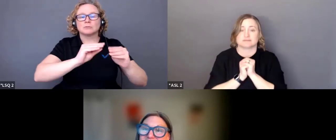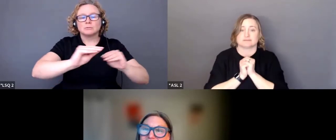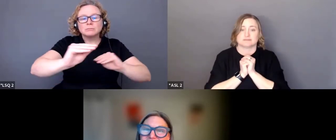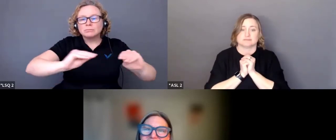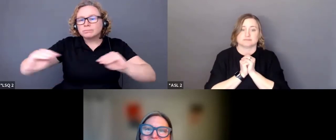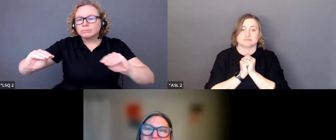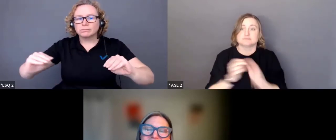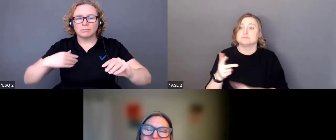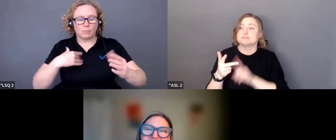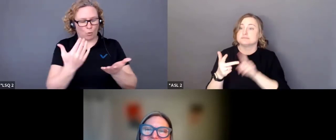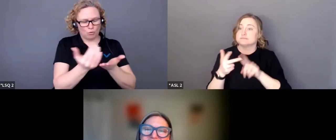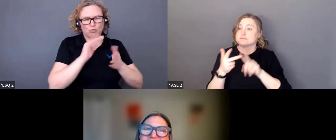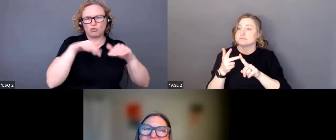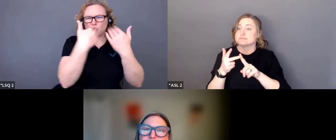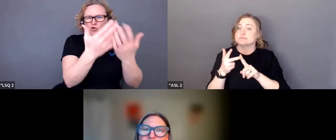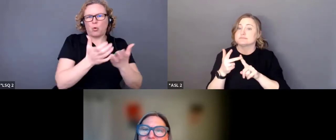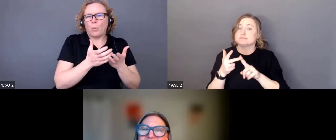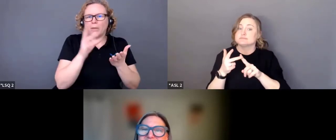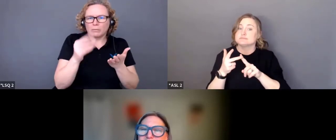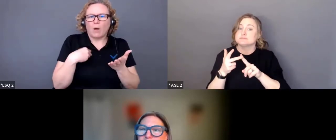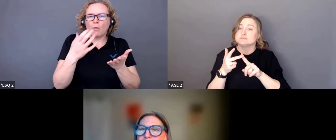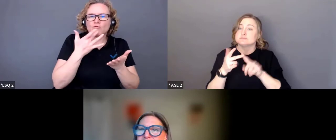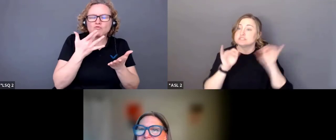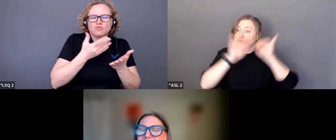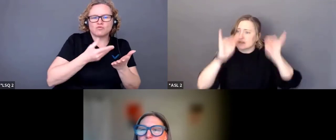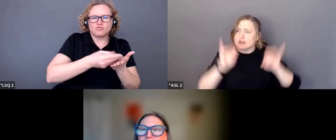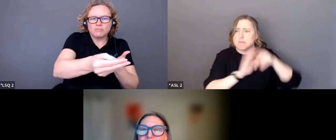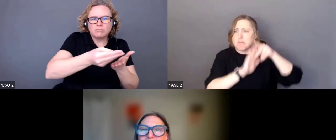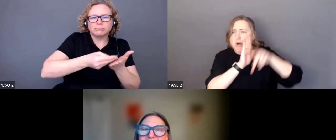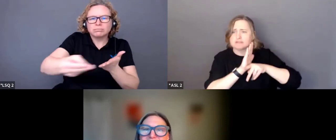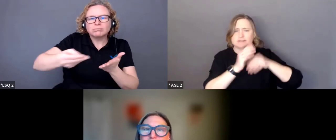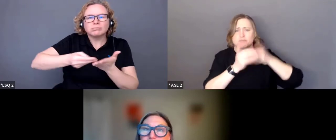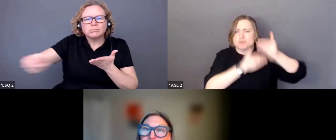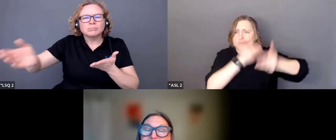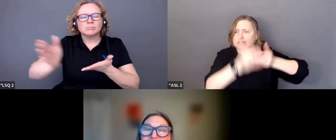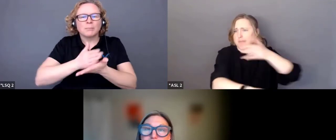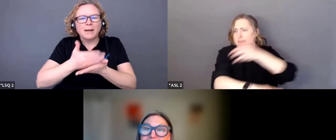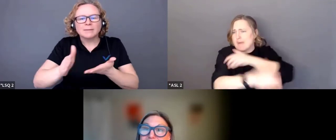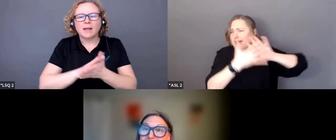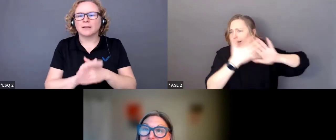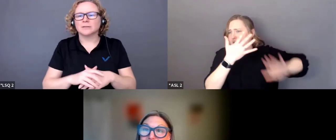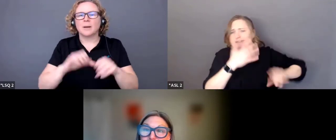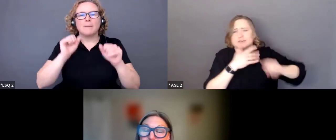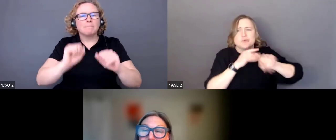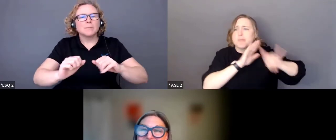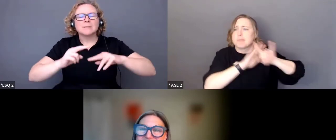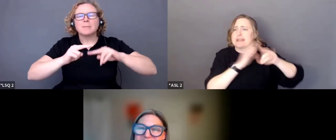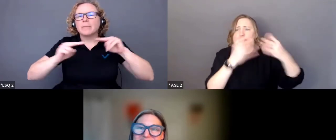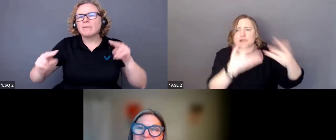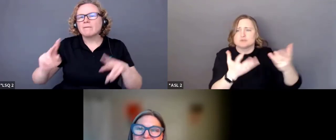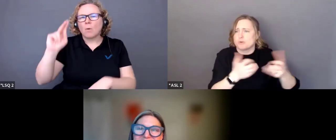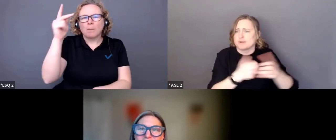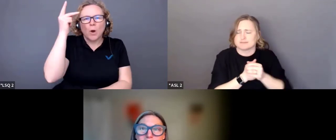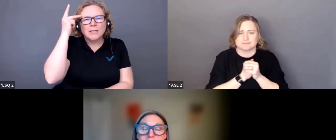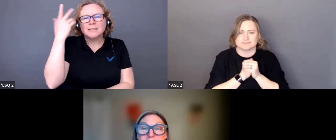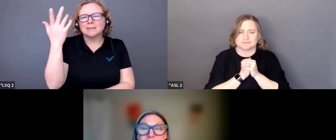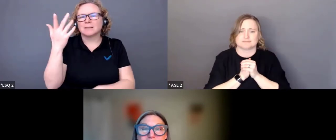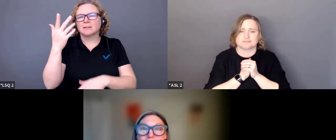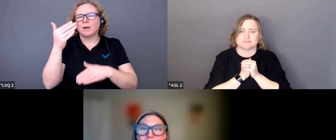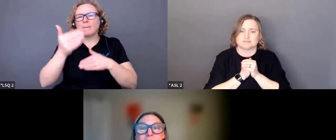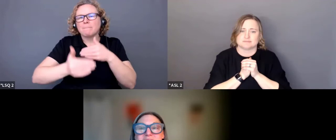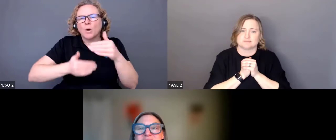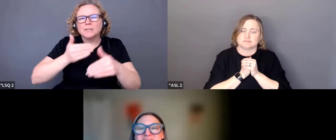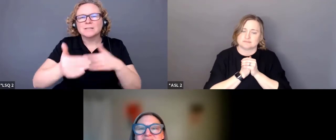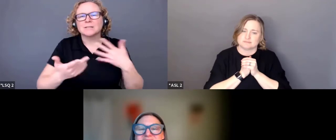at the institutional level, related to policies, processes, power, you can pick as many of these as you want. What we're